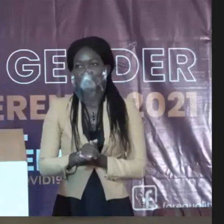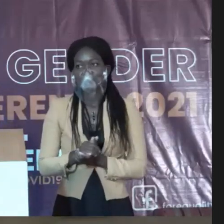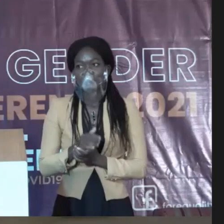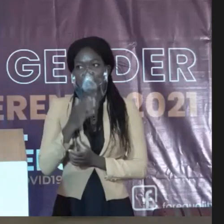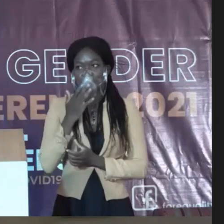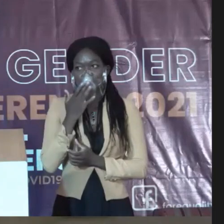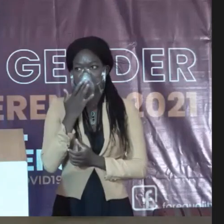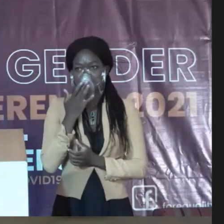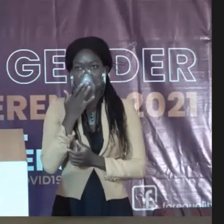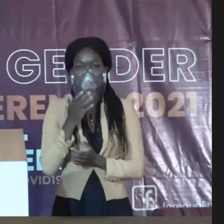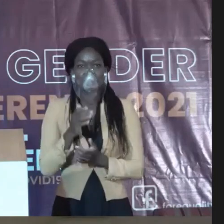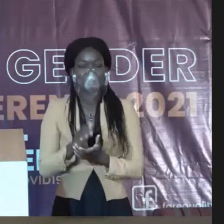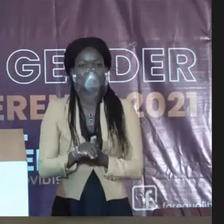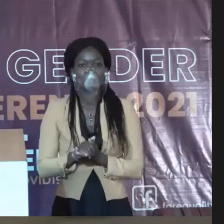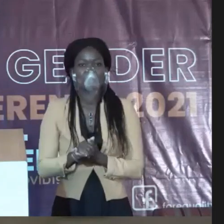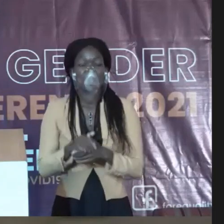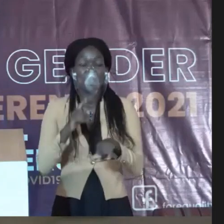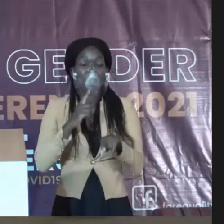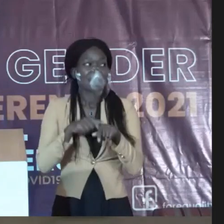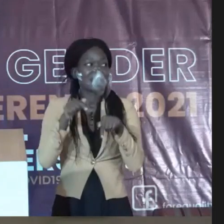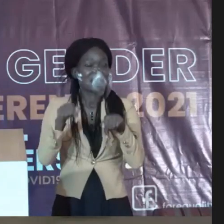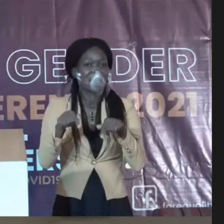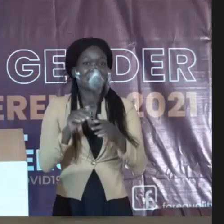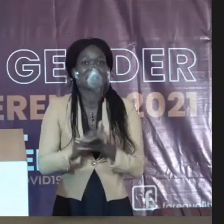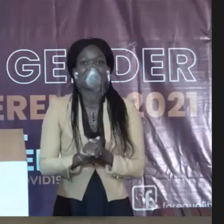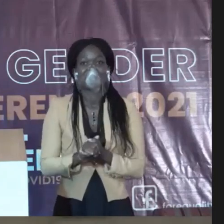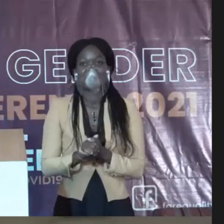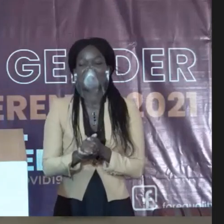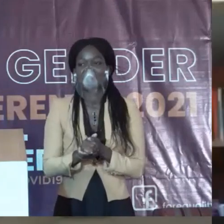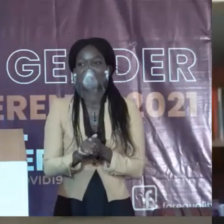Yeah. At this point, I